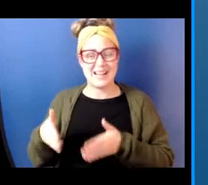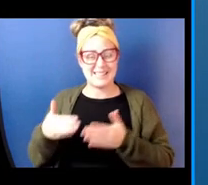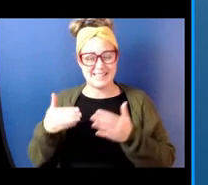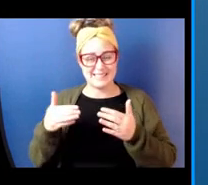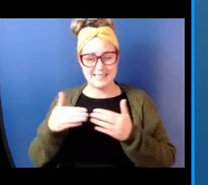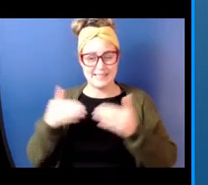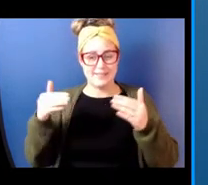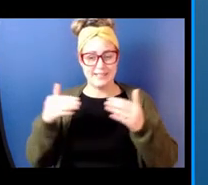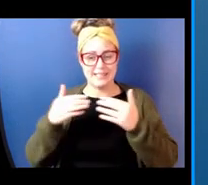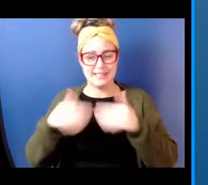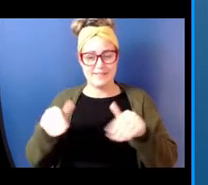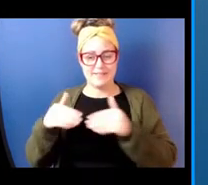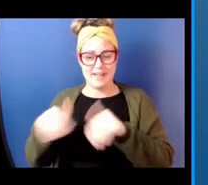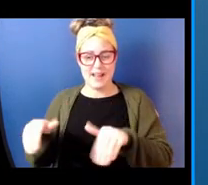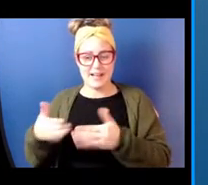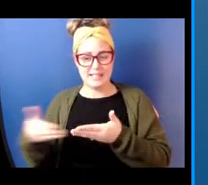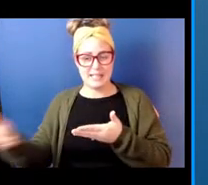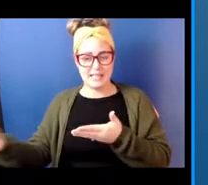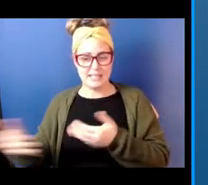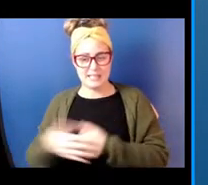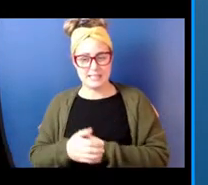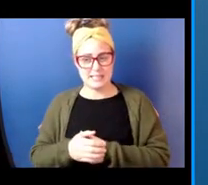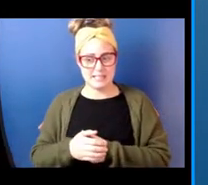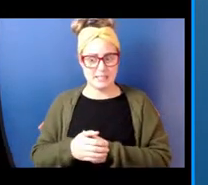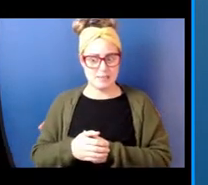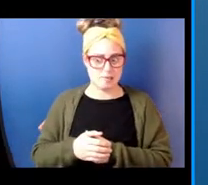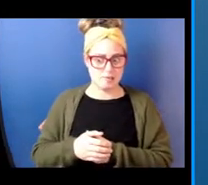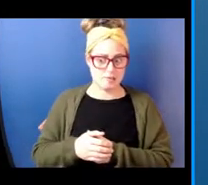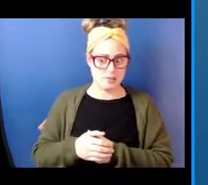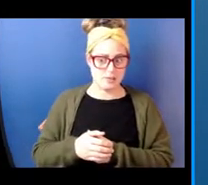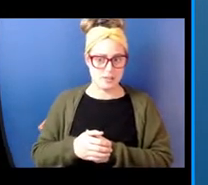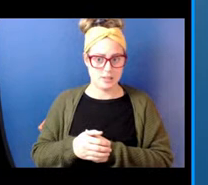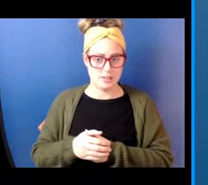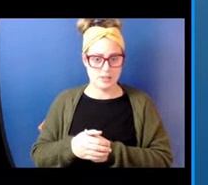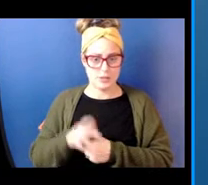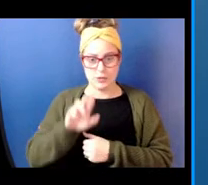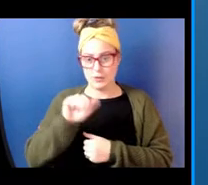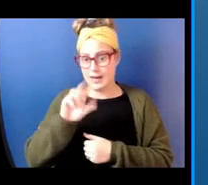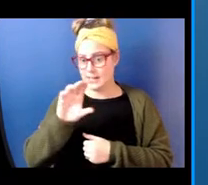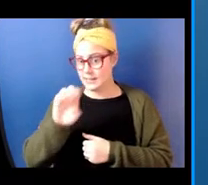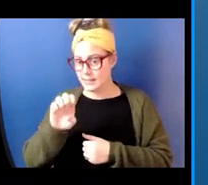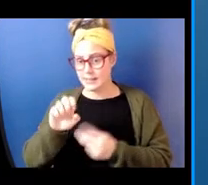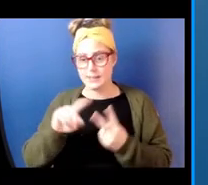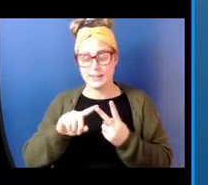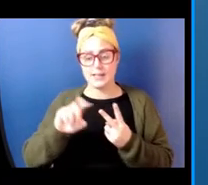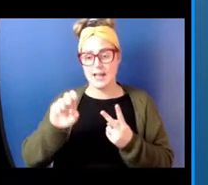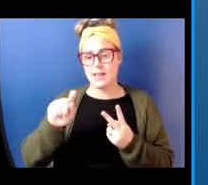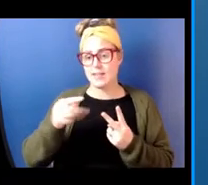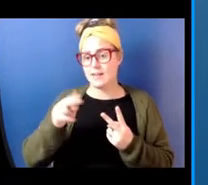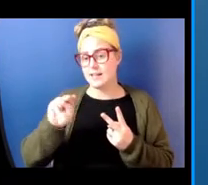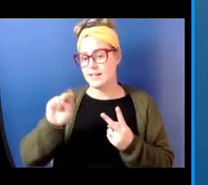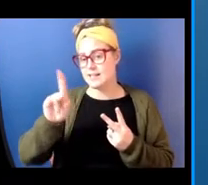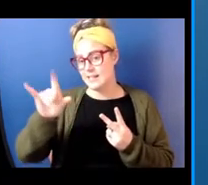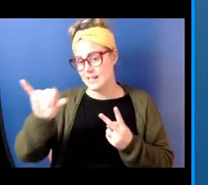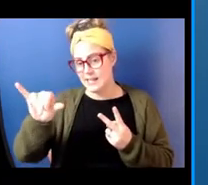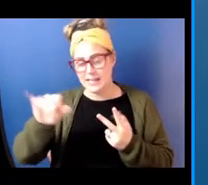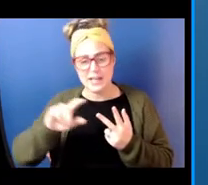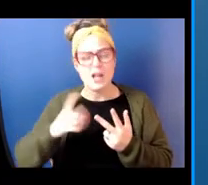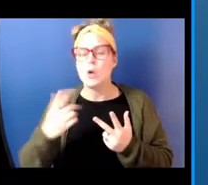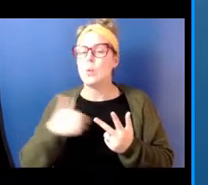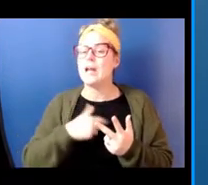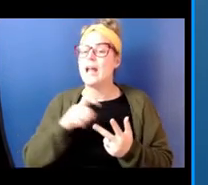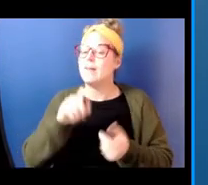this thing so I mean or right ethnicity what I think we have to